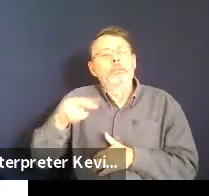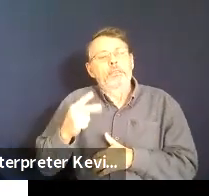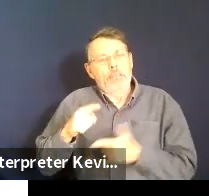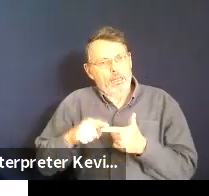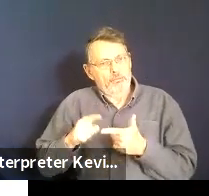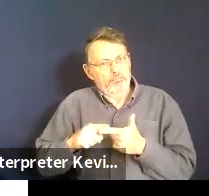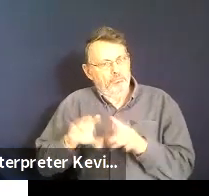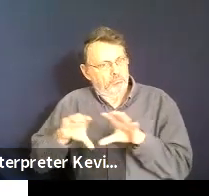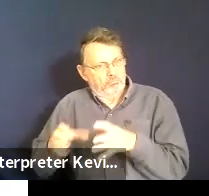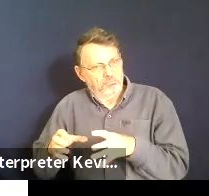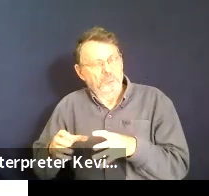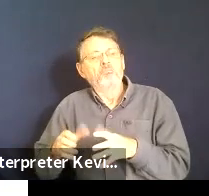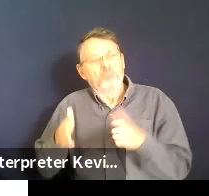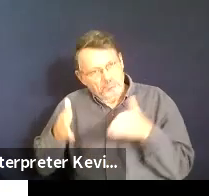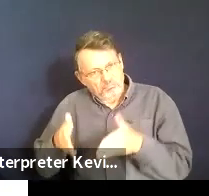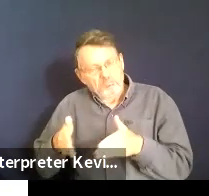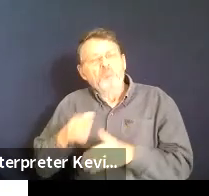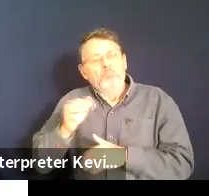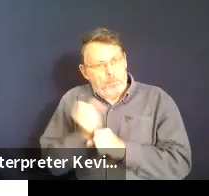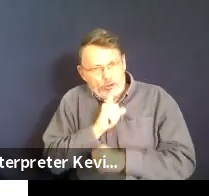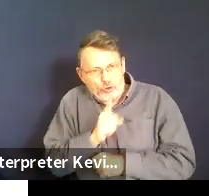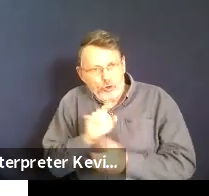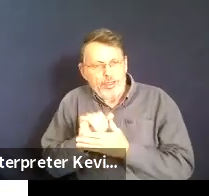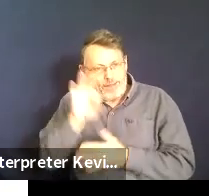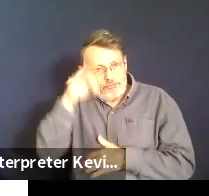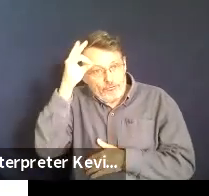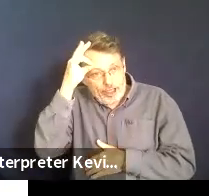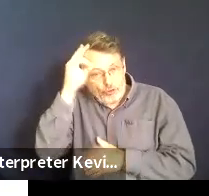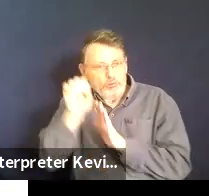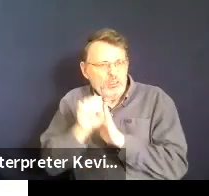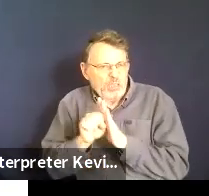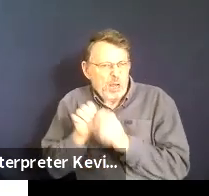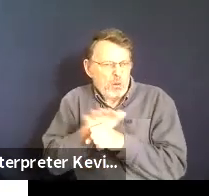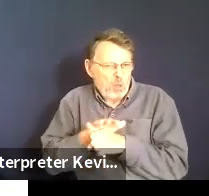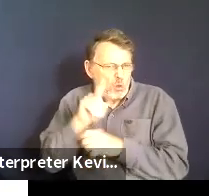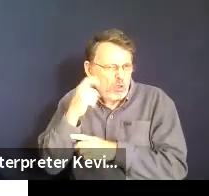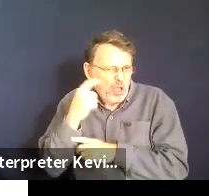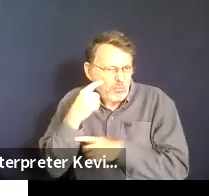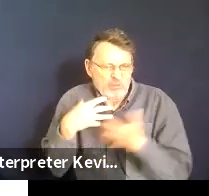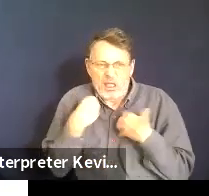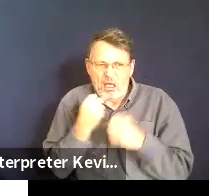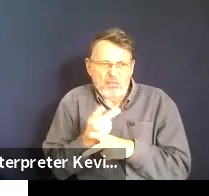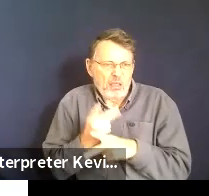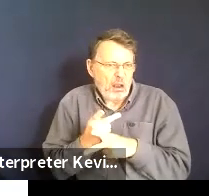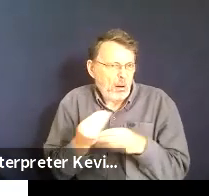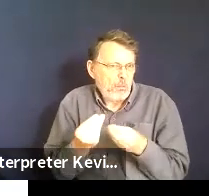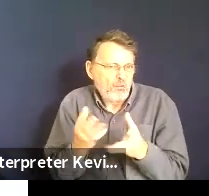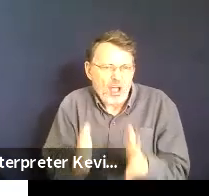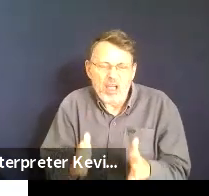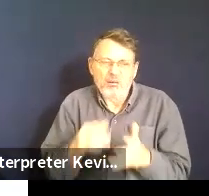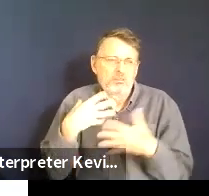work is ensuring that federal agencies, state and local governments, healthcare providers,